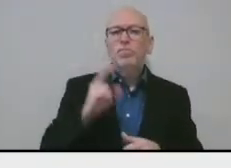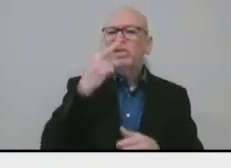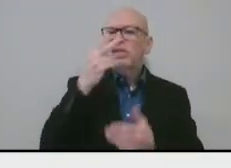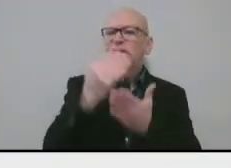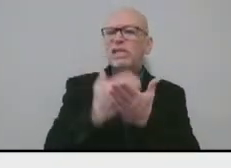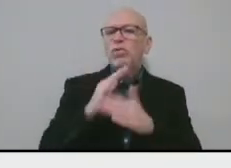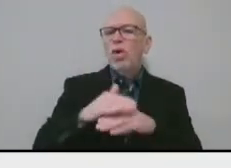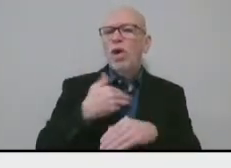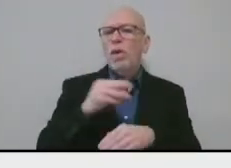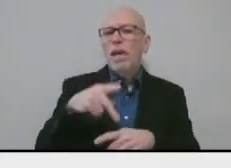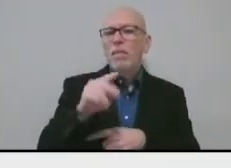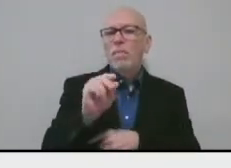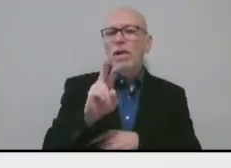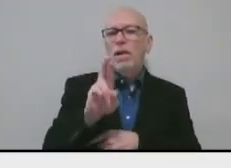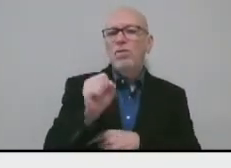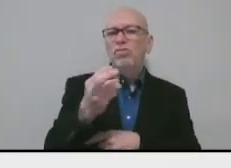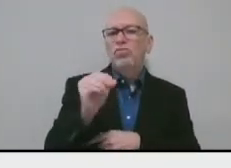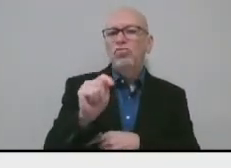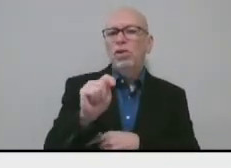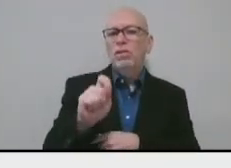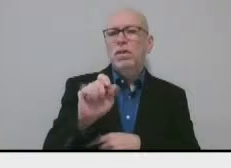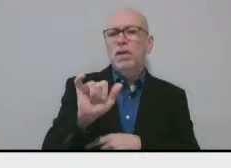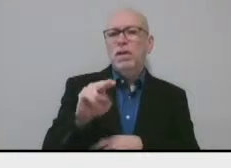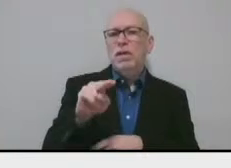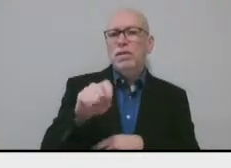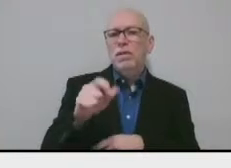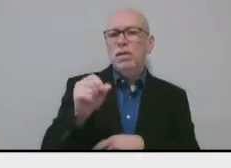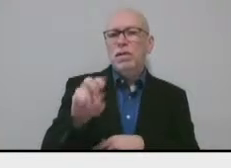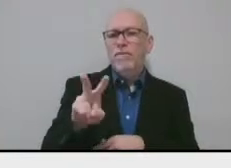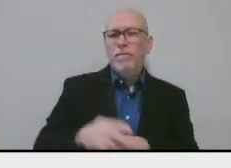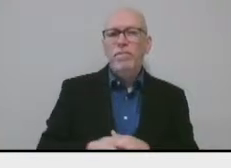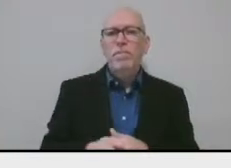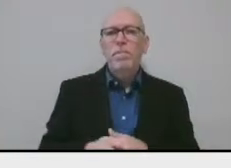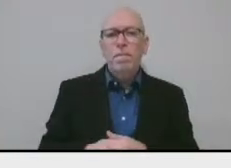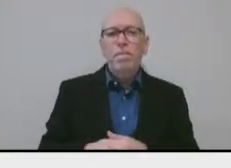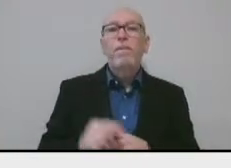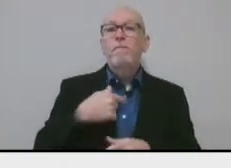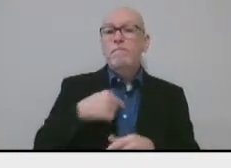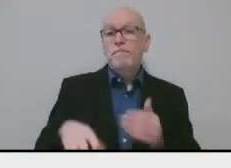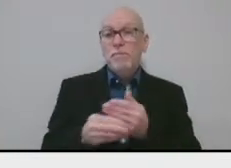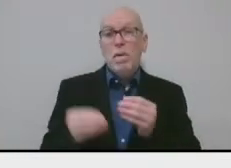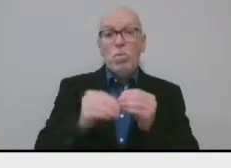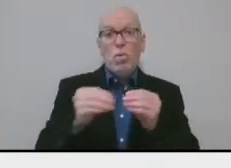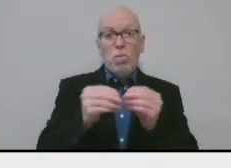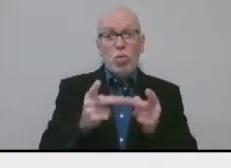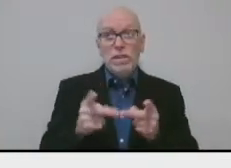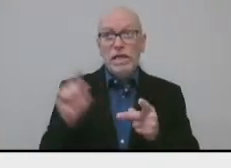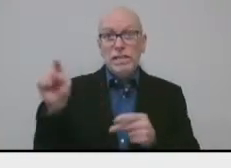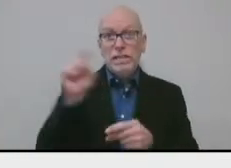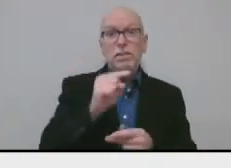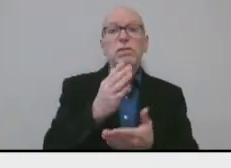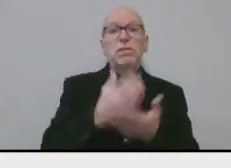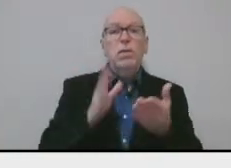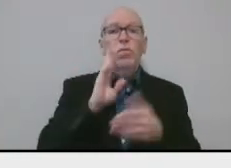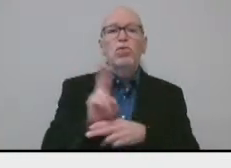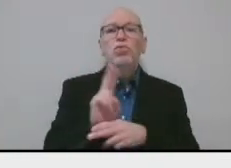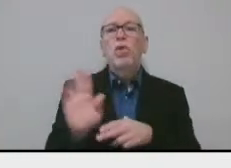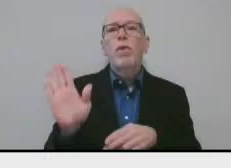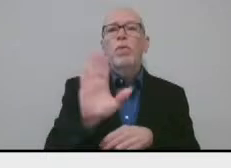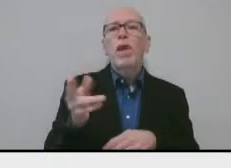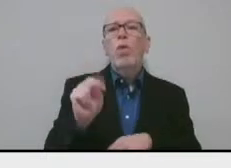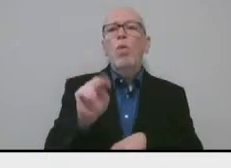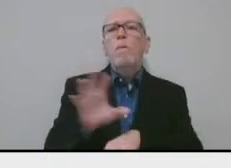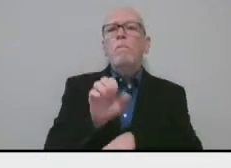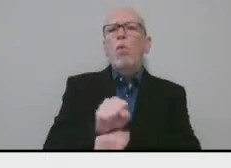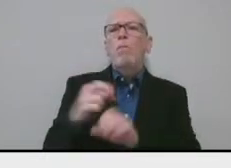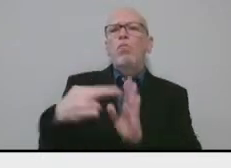at ourshot.in.gov. As we add more and more vaccination sites, some of them will be using their own appointment